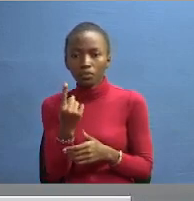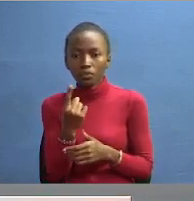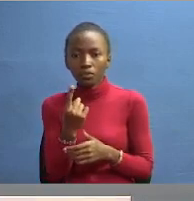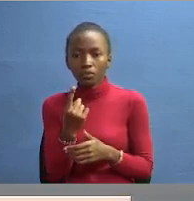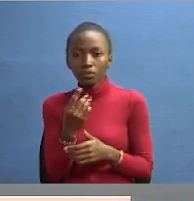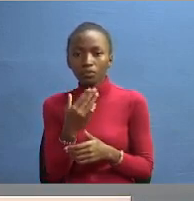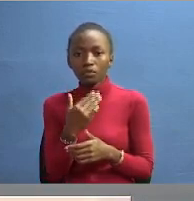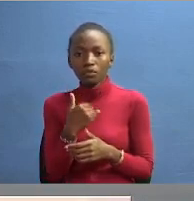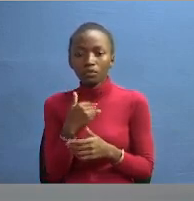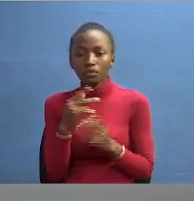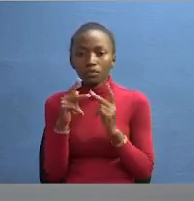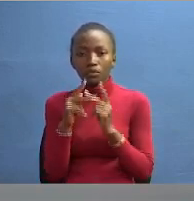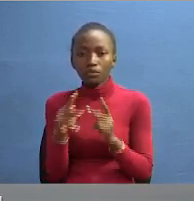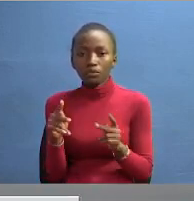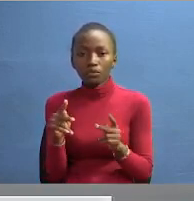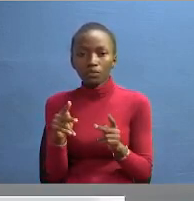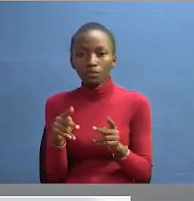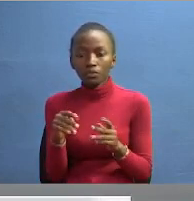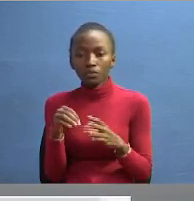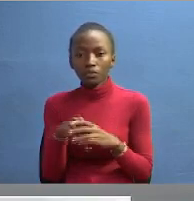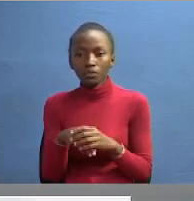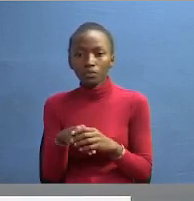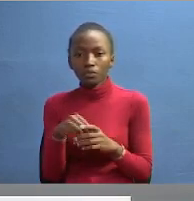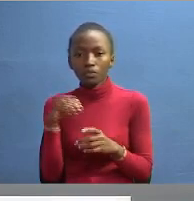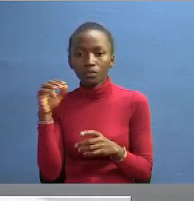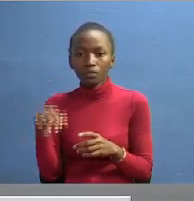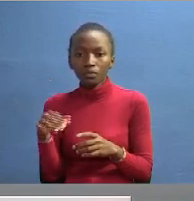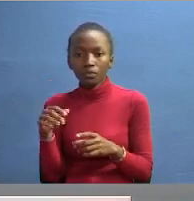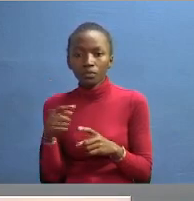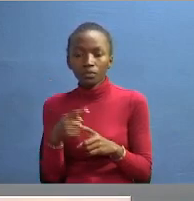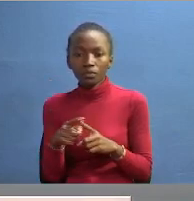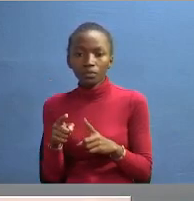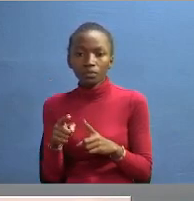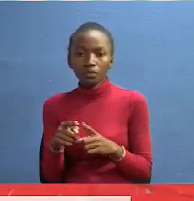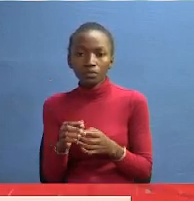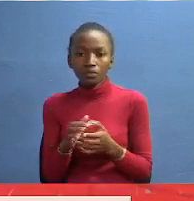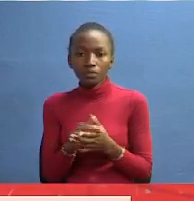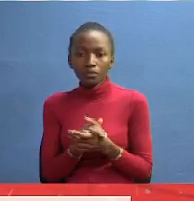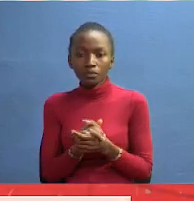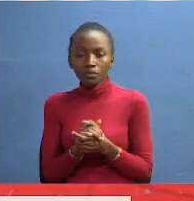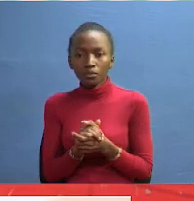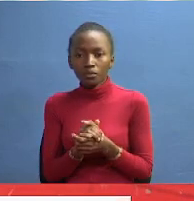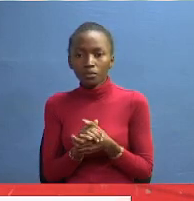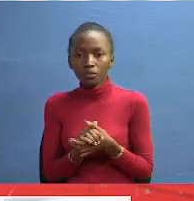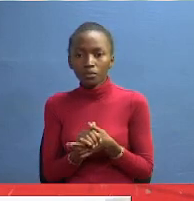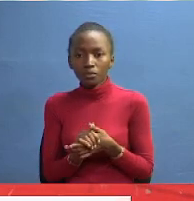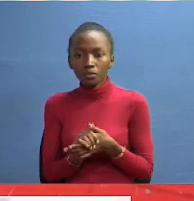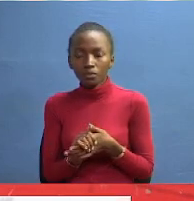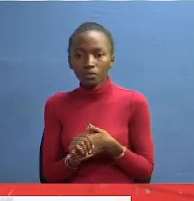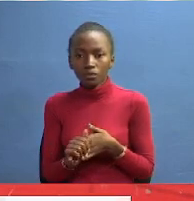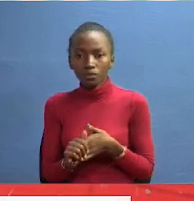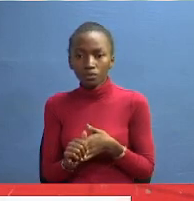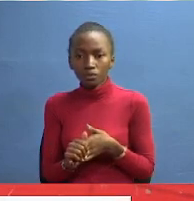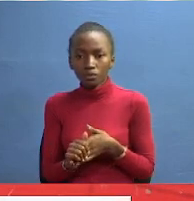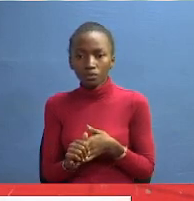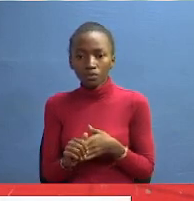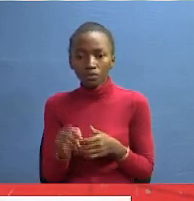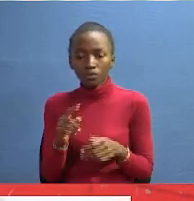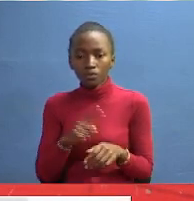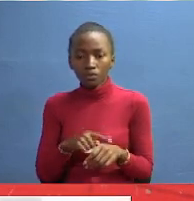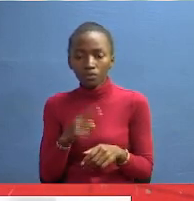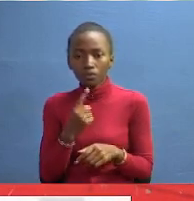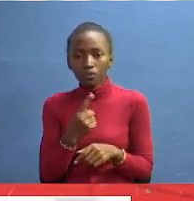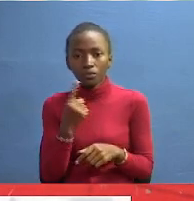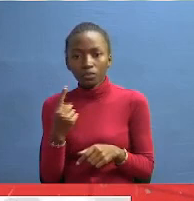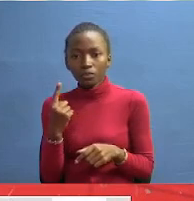in the eastern part of DRC and, of course, in the whole East African region. Well, while every leader would not basically